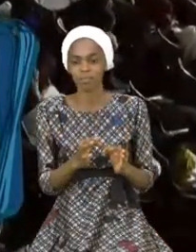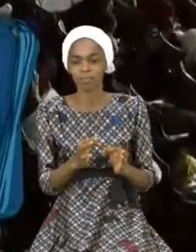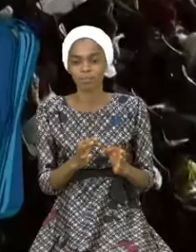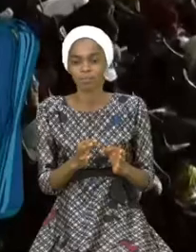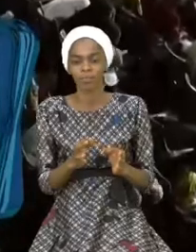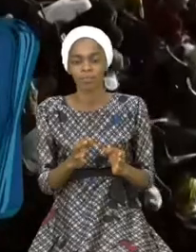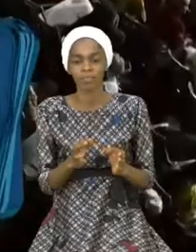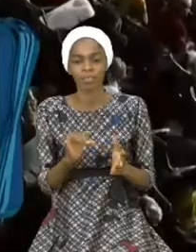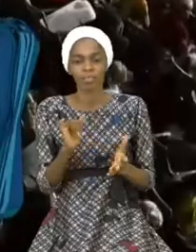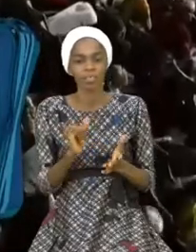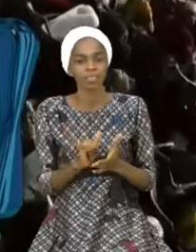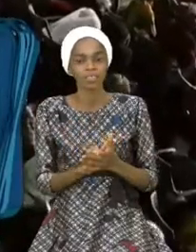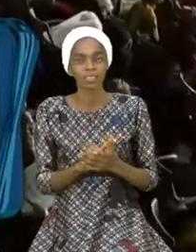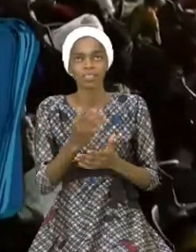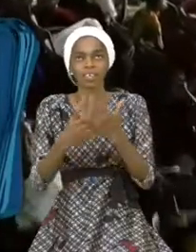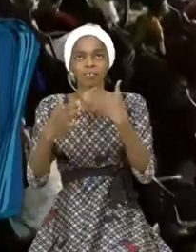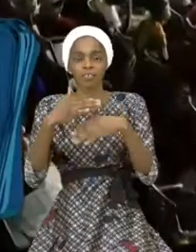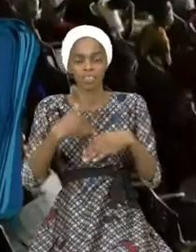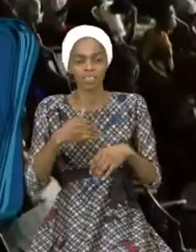that heaven has sanctioned already.